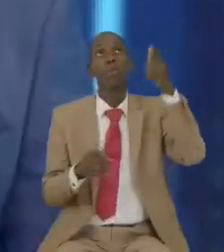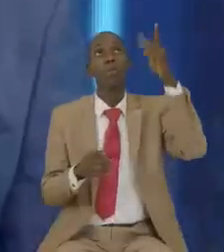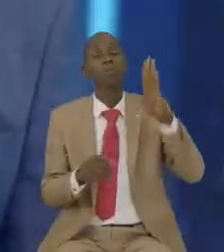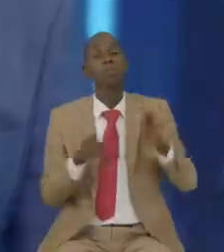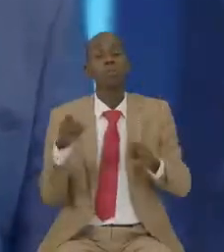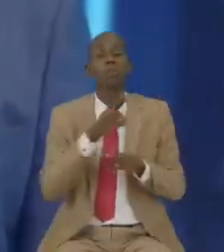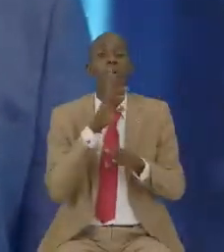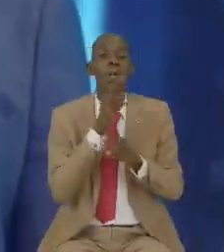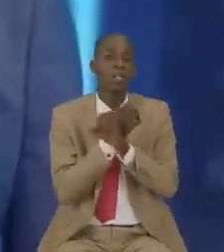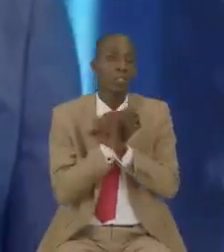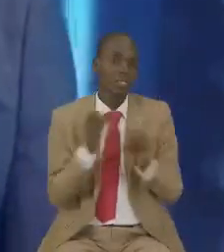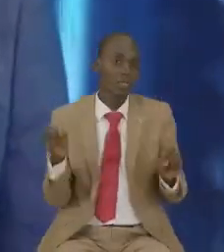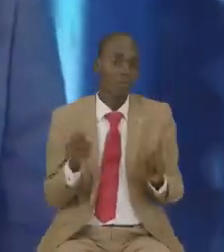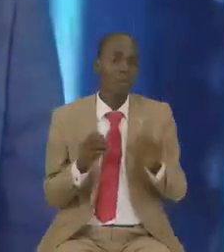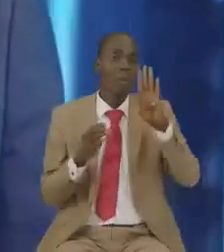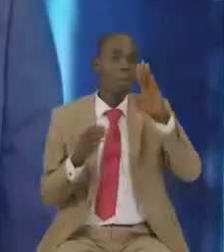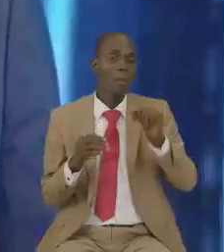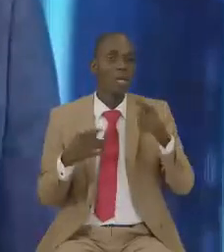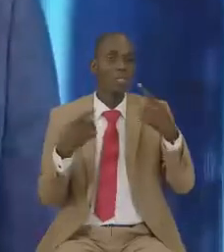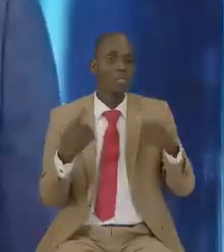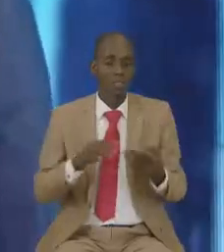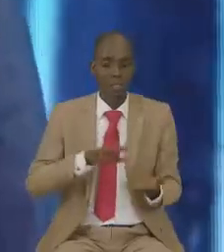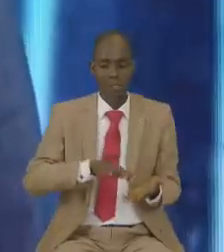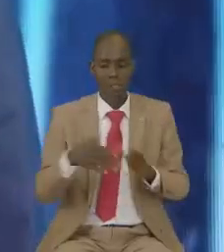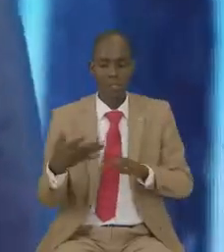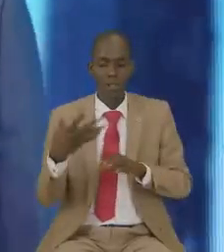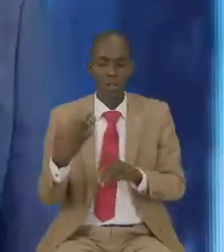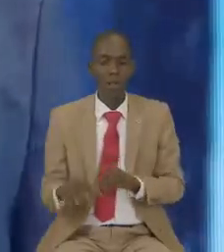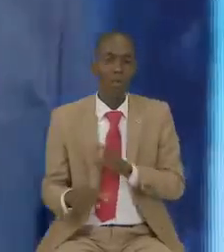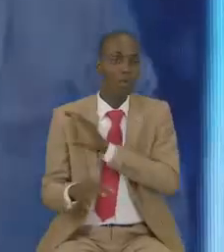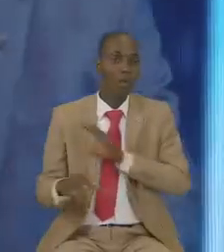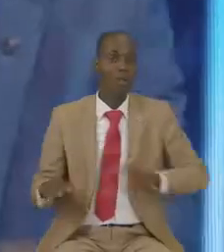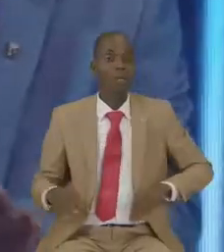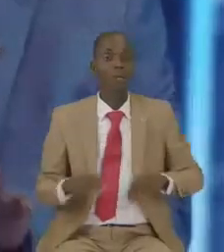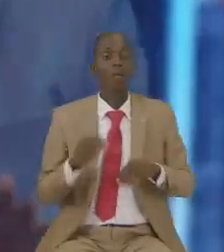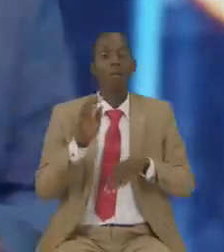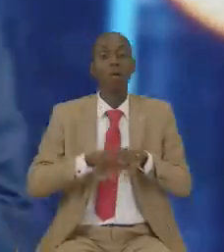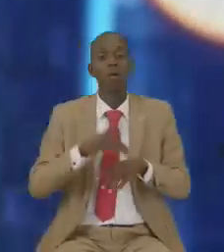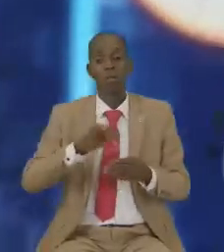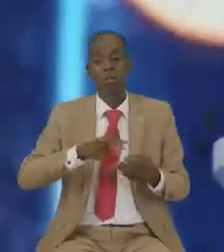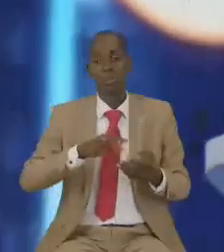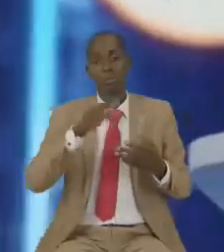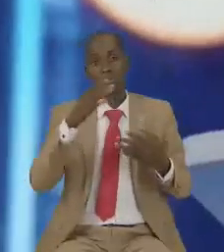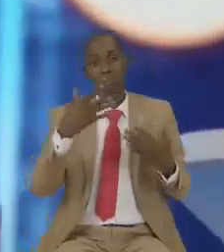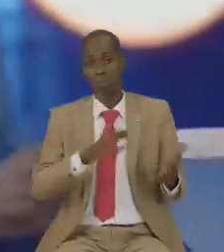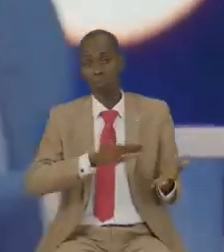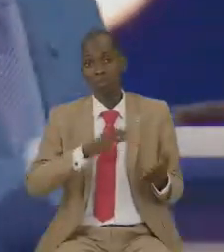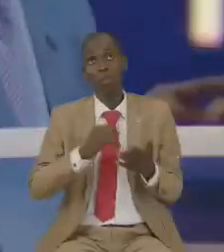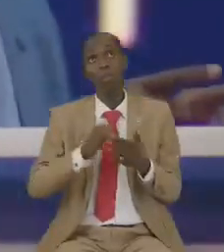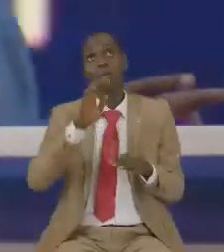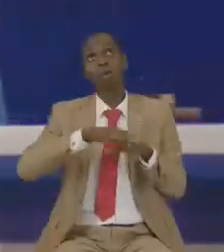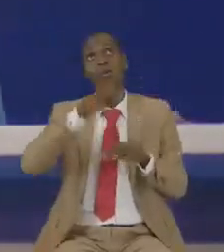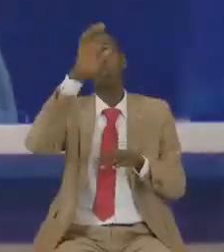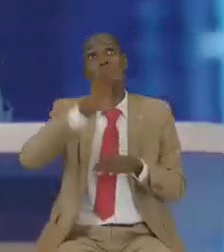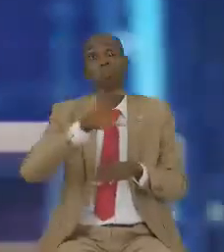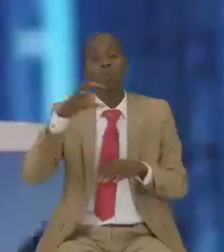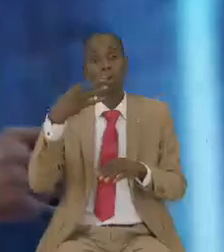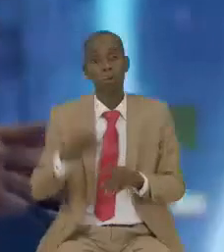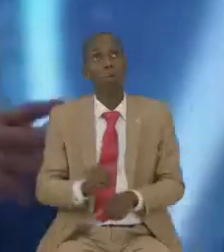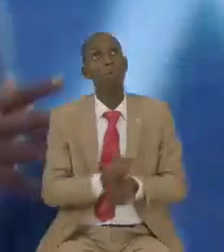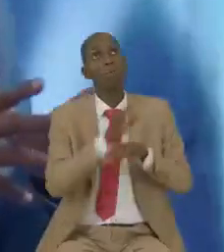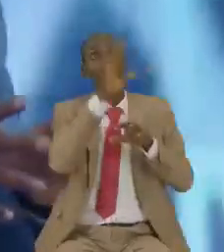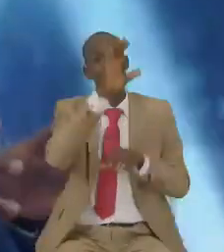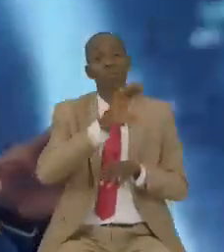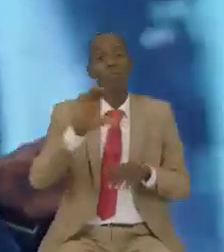saved. By the death of Christ on the cross of Calvary ye are saved. And by believing on